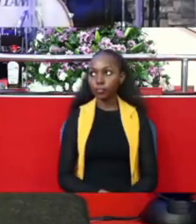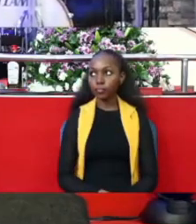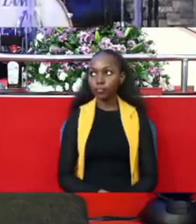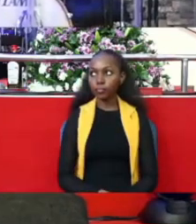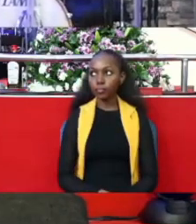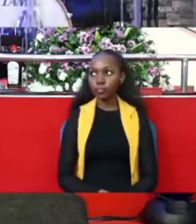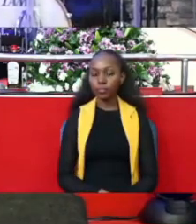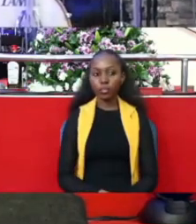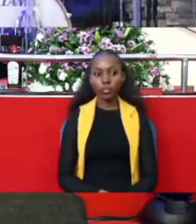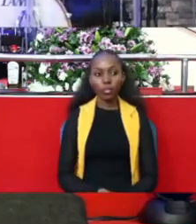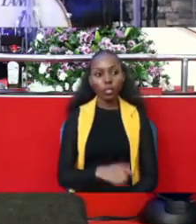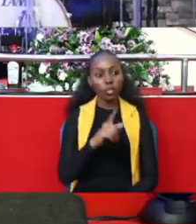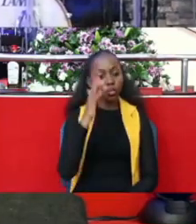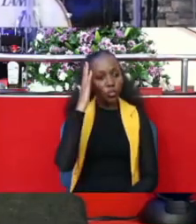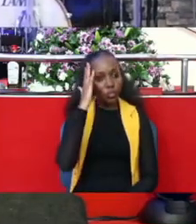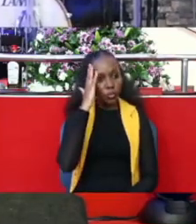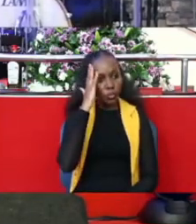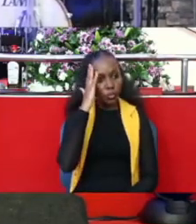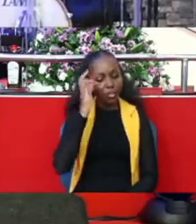You can be able to walk in